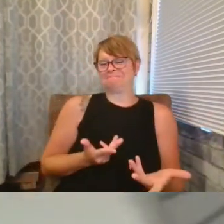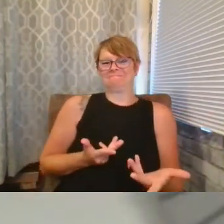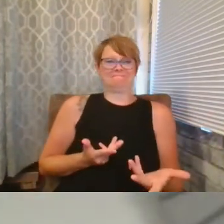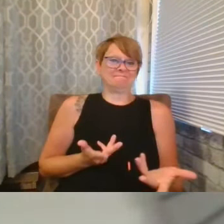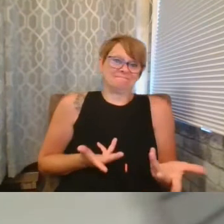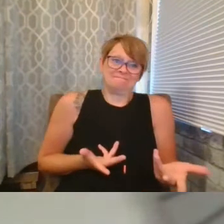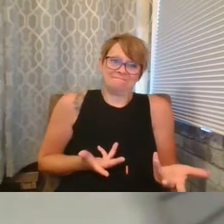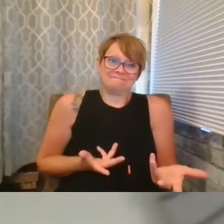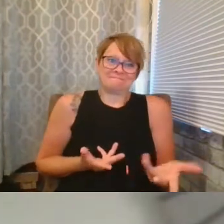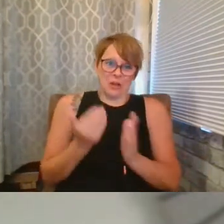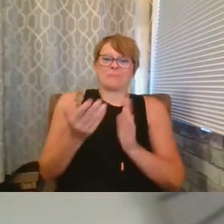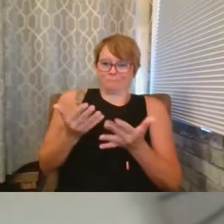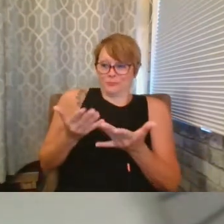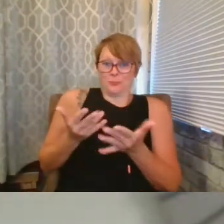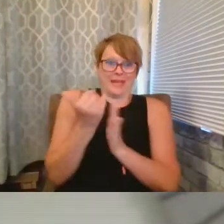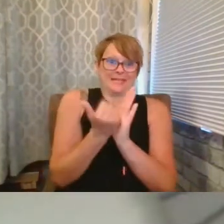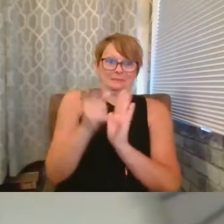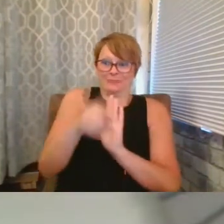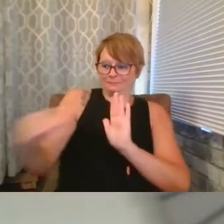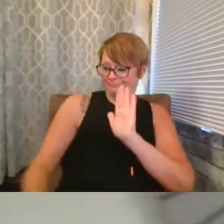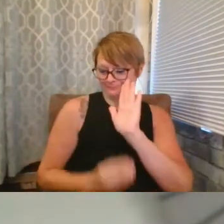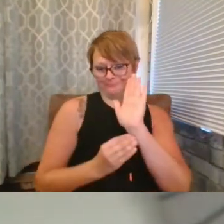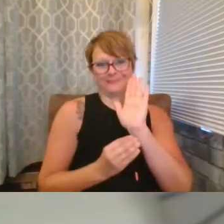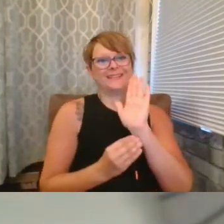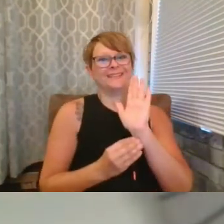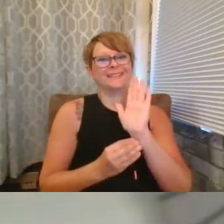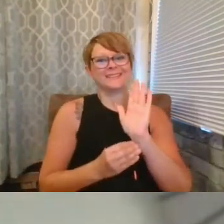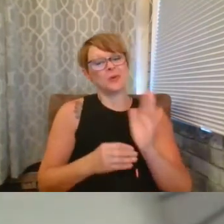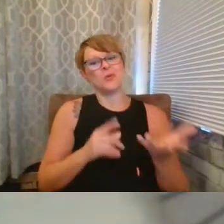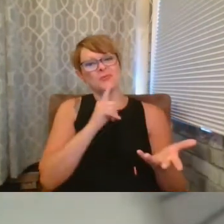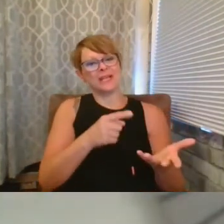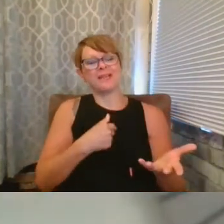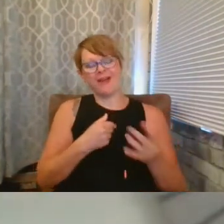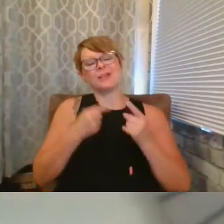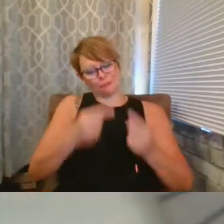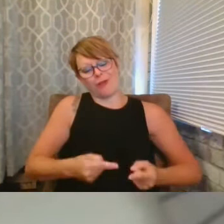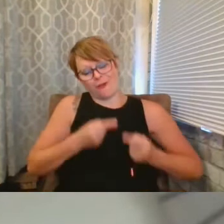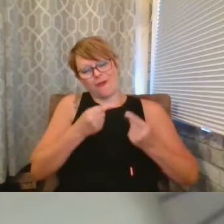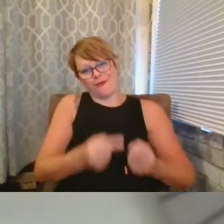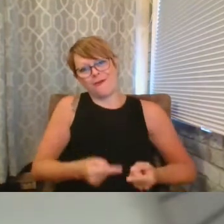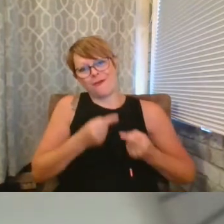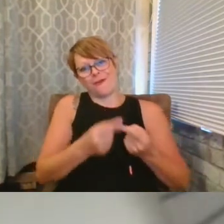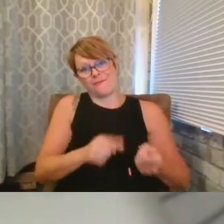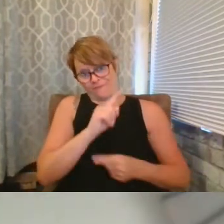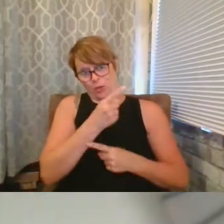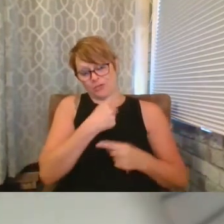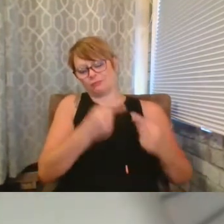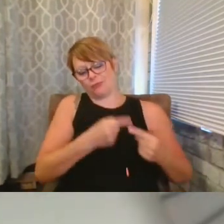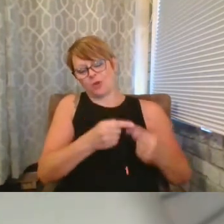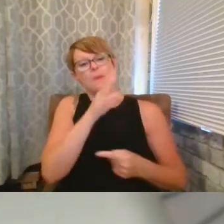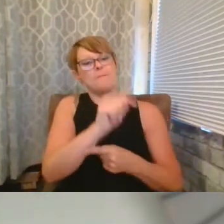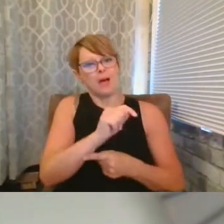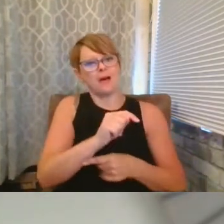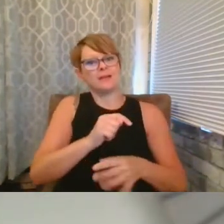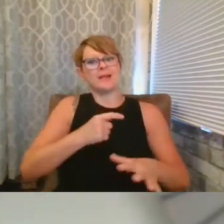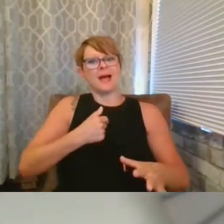know others, but I did really struggle in the beginning. I made a place for myself. I stood by